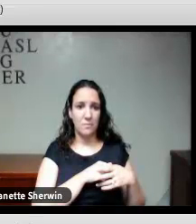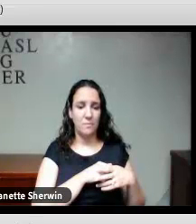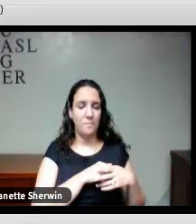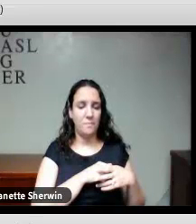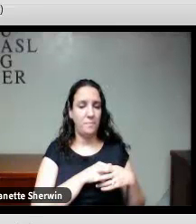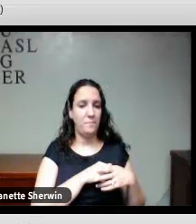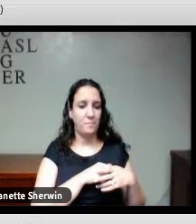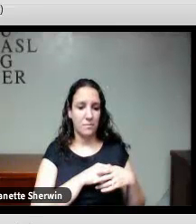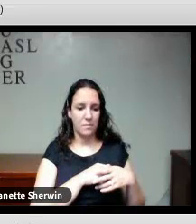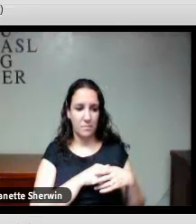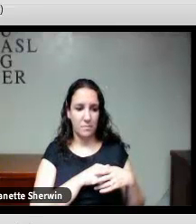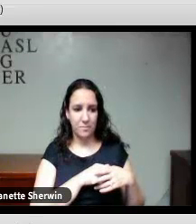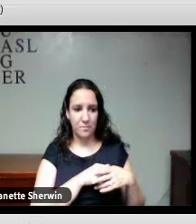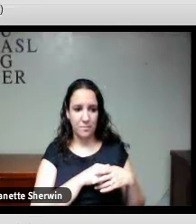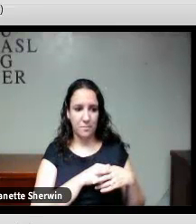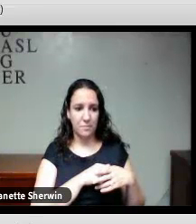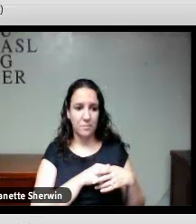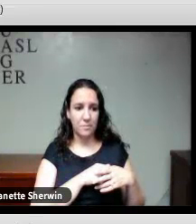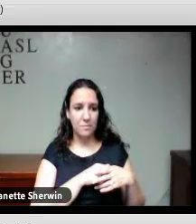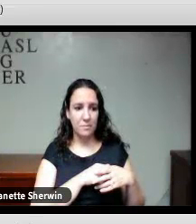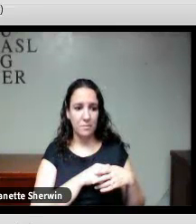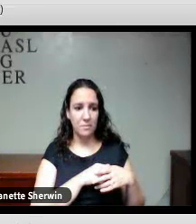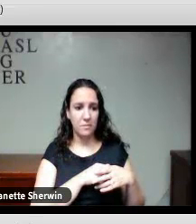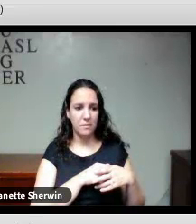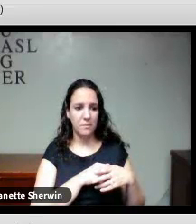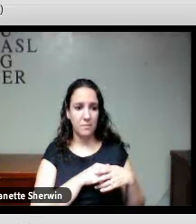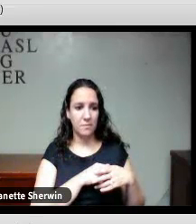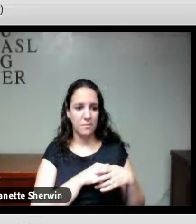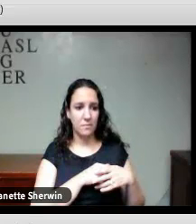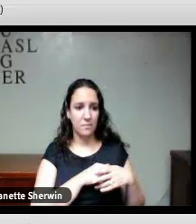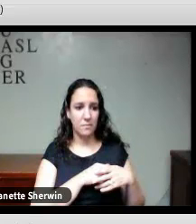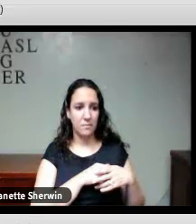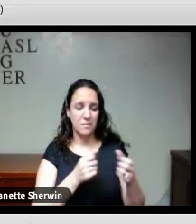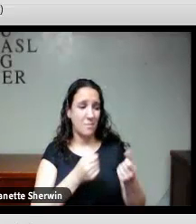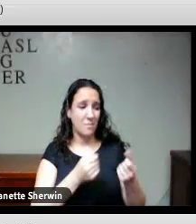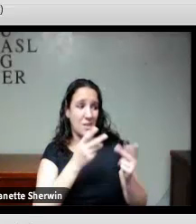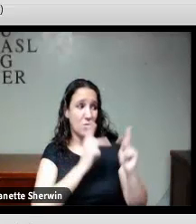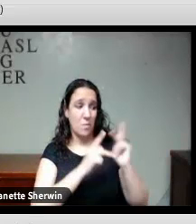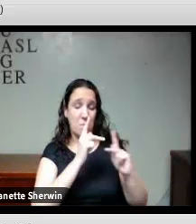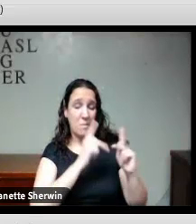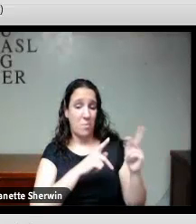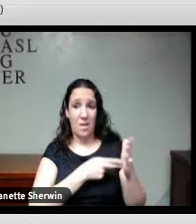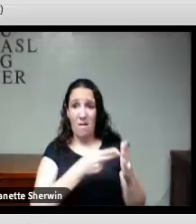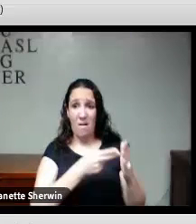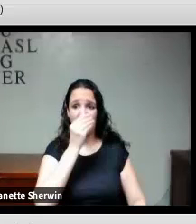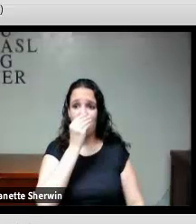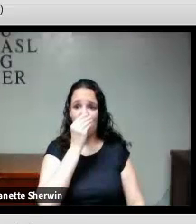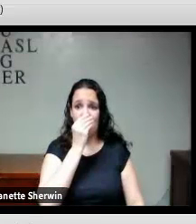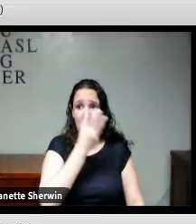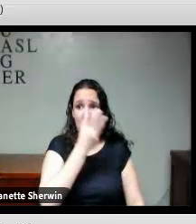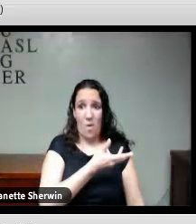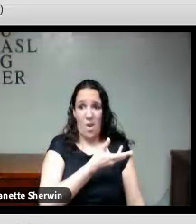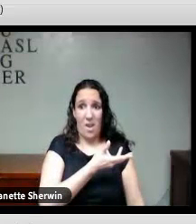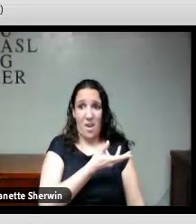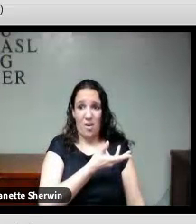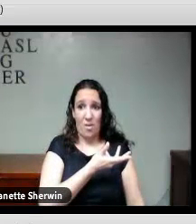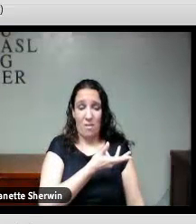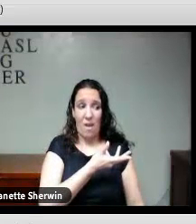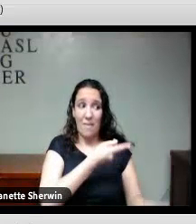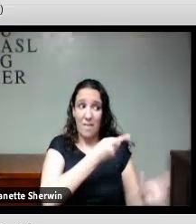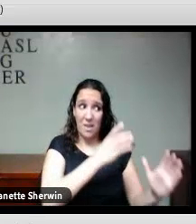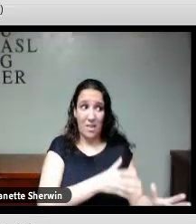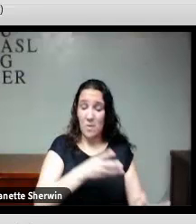any understanding at all, you should be sincere about it because so many people could care less. It's sort of, I don't care what your problems are, fix it.